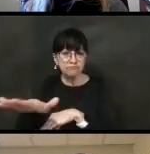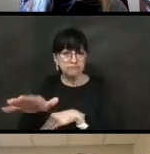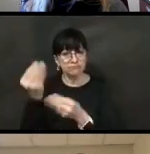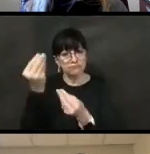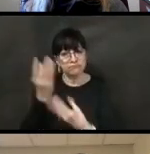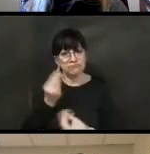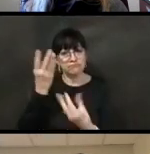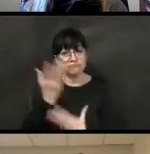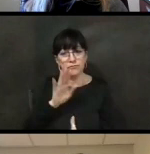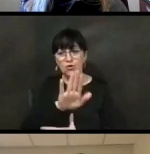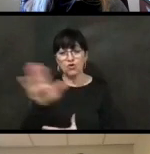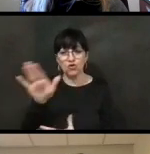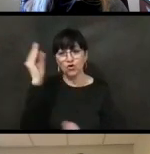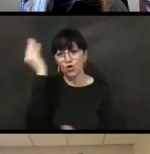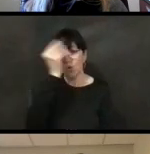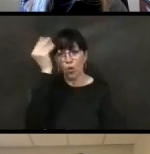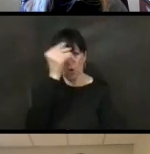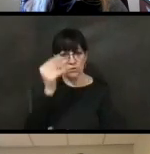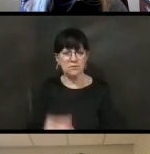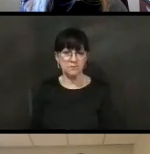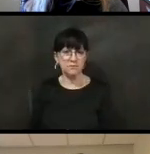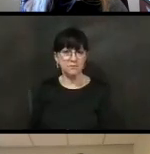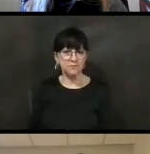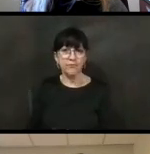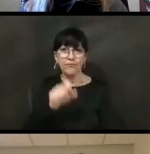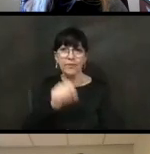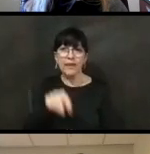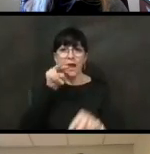updates on coronavirus in Delaware, visit